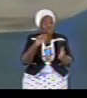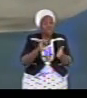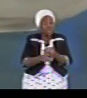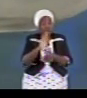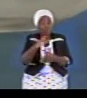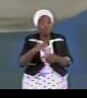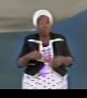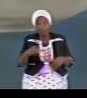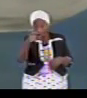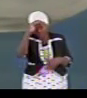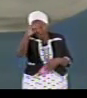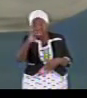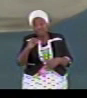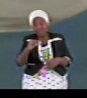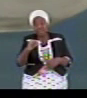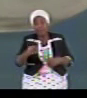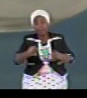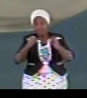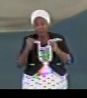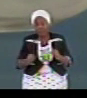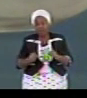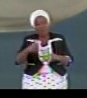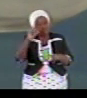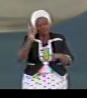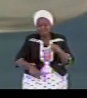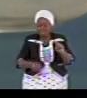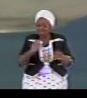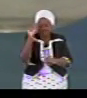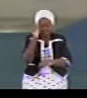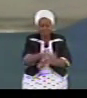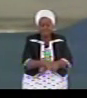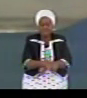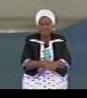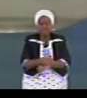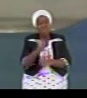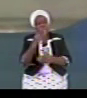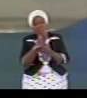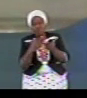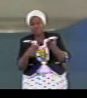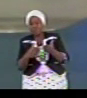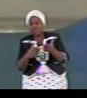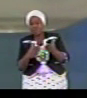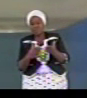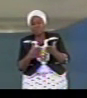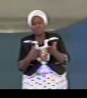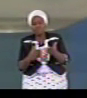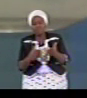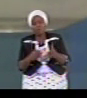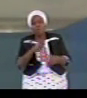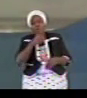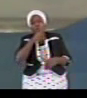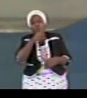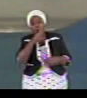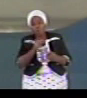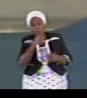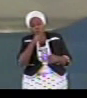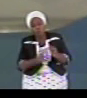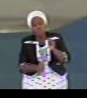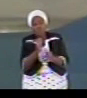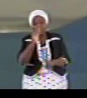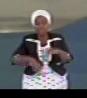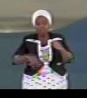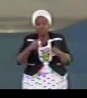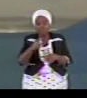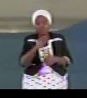human energy cannot conquer. Something older than you are. Someone older than you are